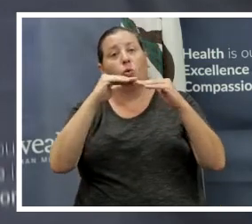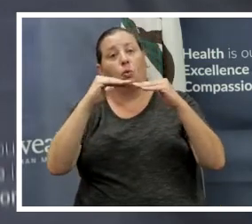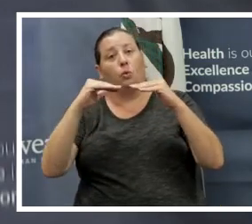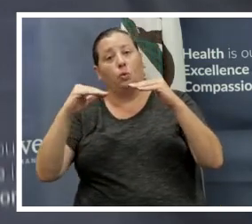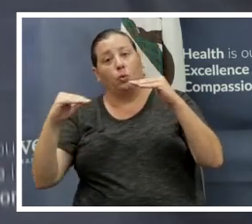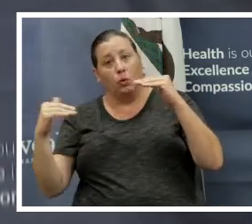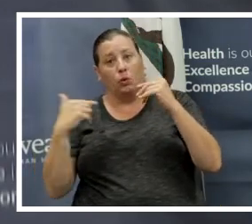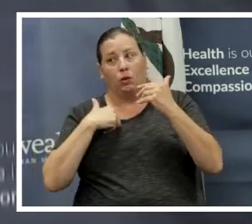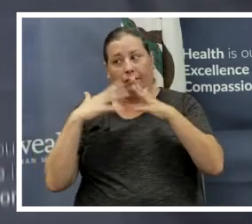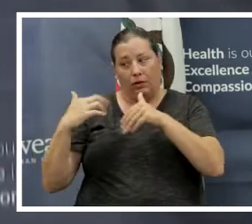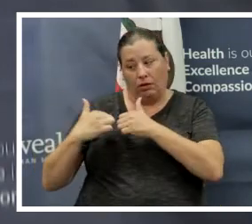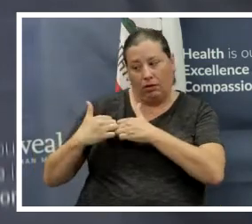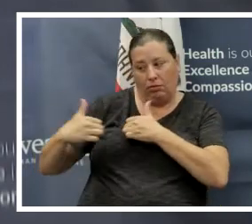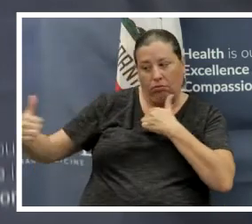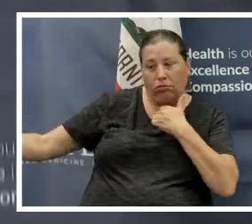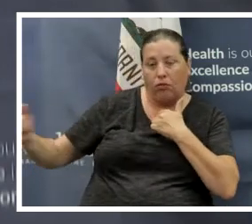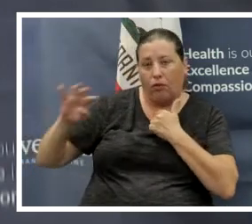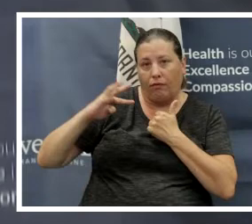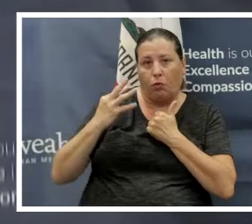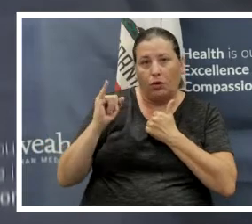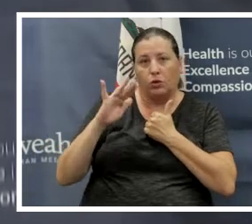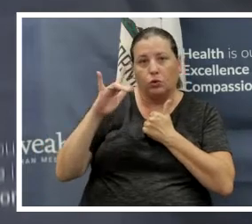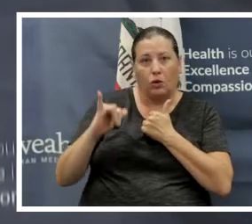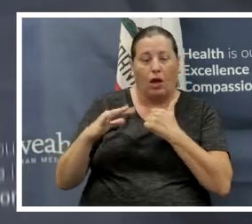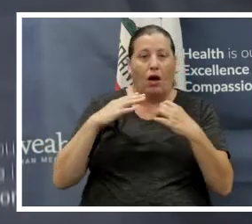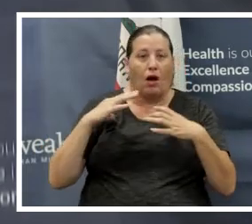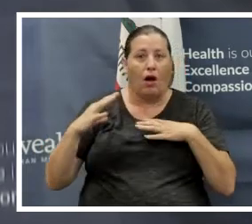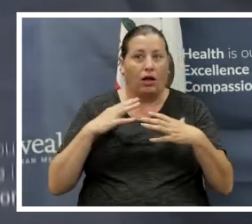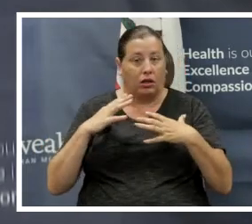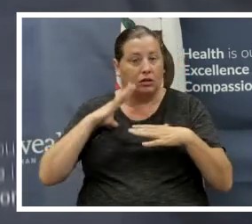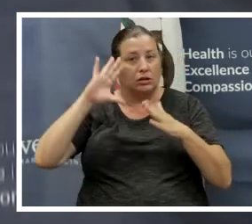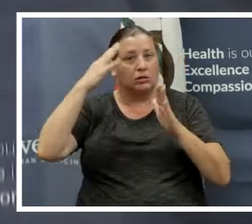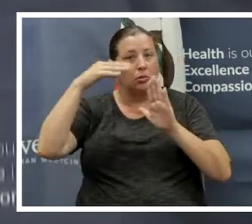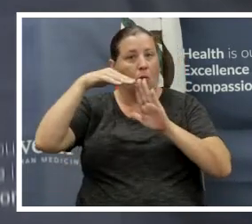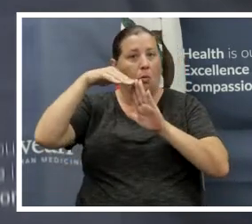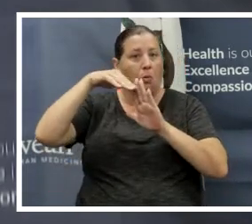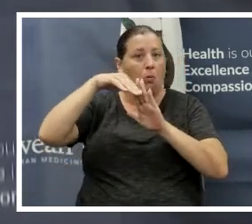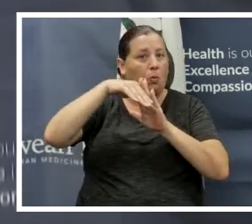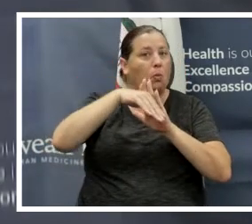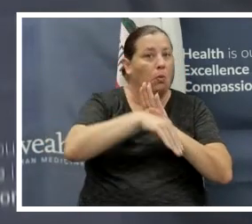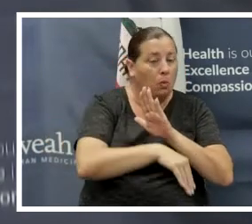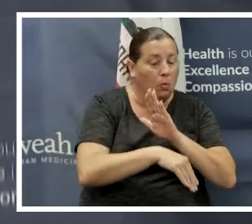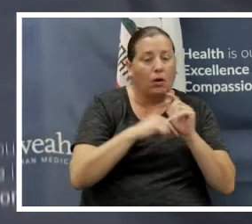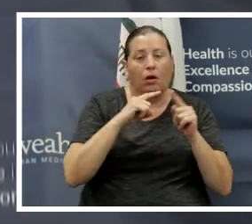from the 4th of July holiday that it just started declining. But